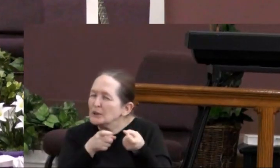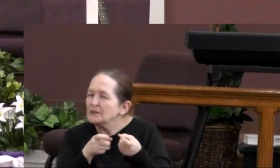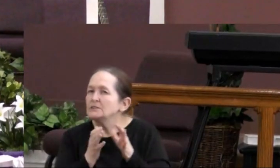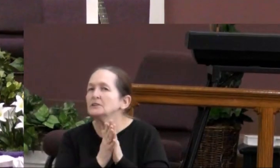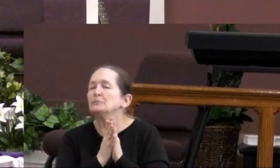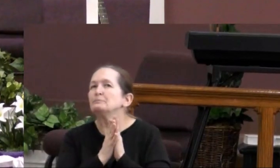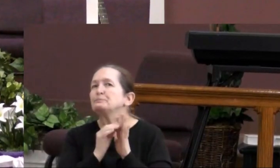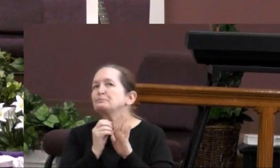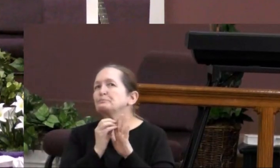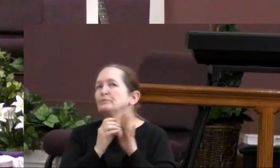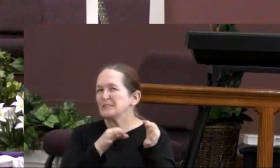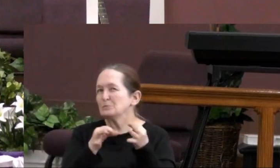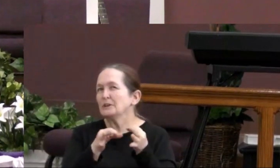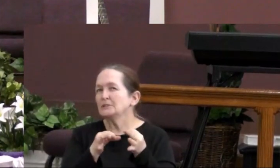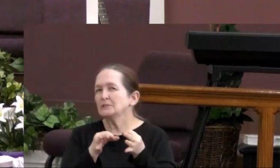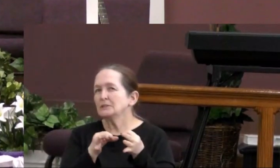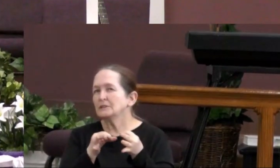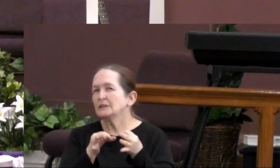convey a picture